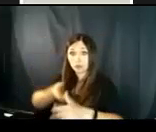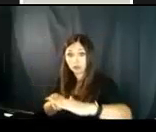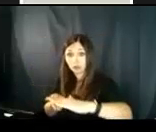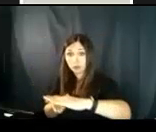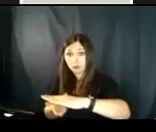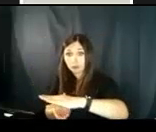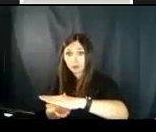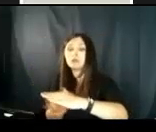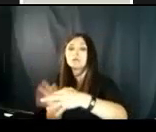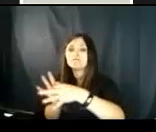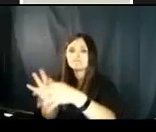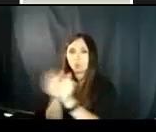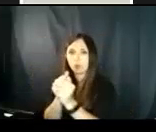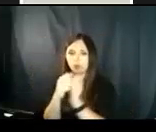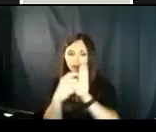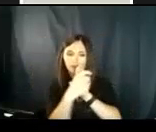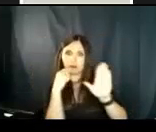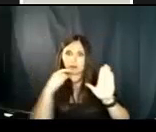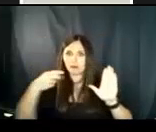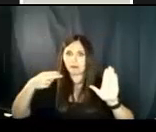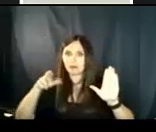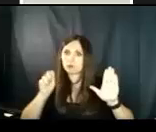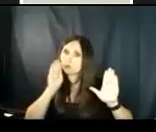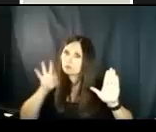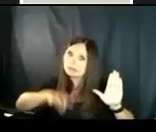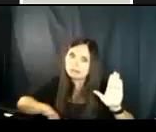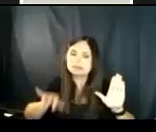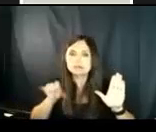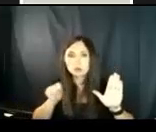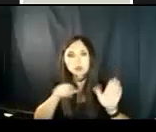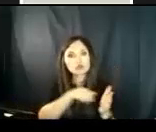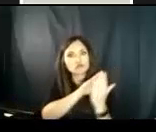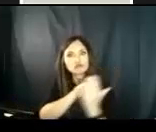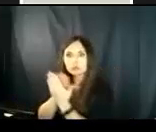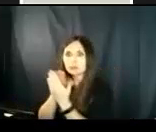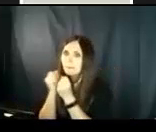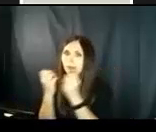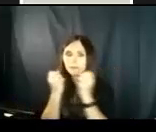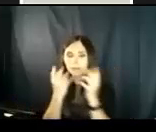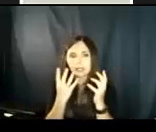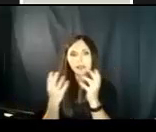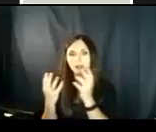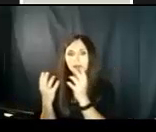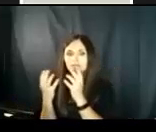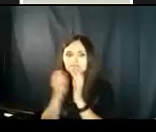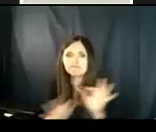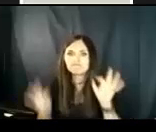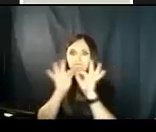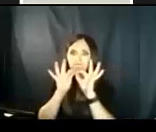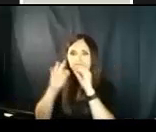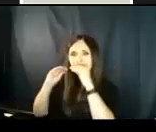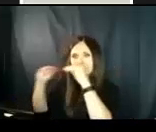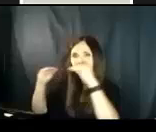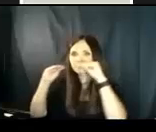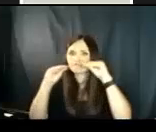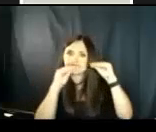to benefit there. Absolutely. So you're addressing so many important